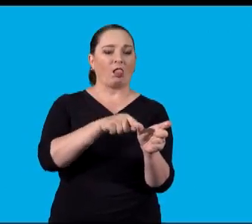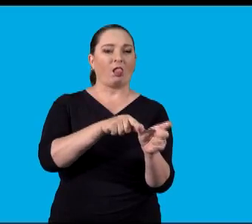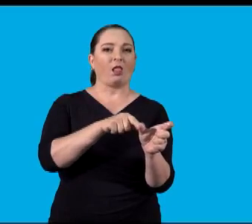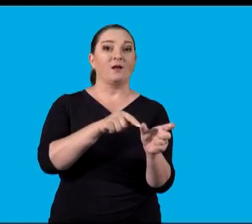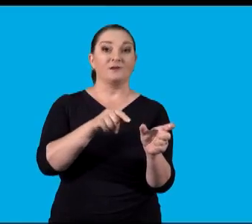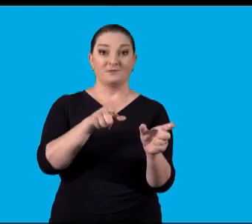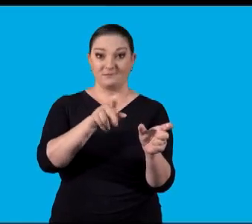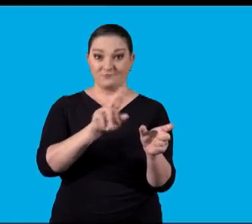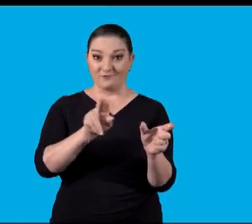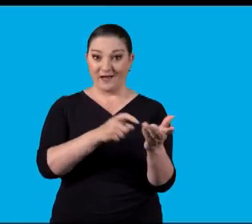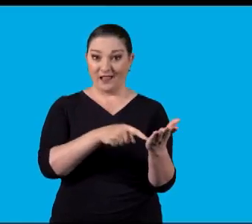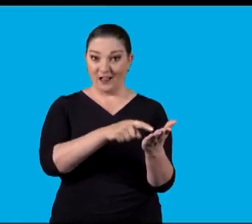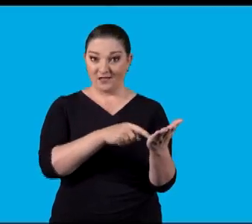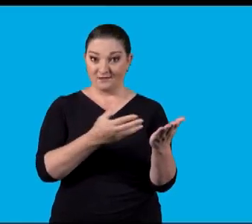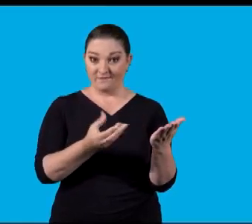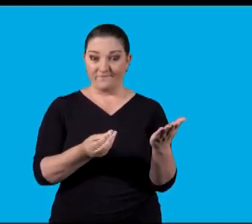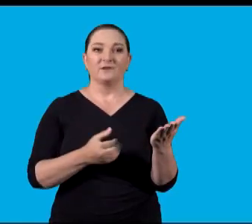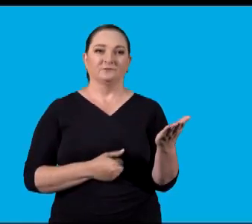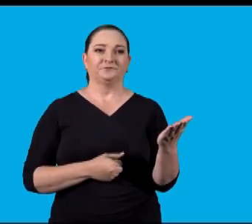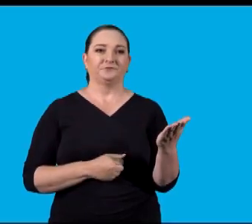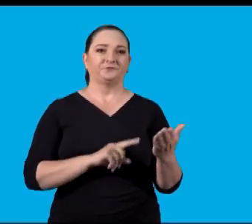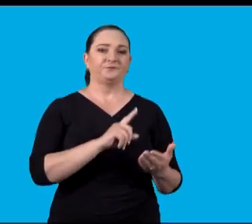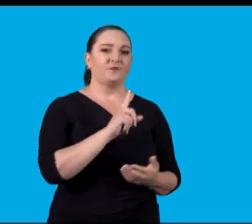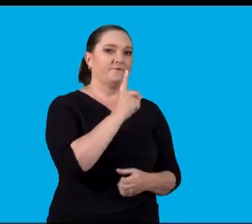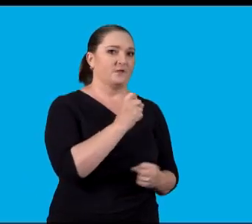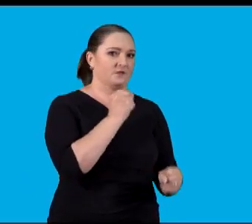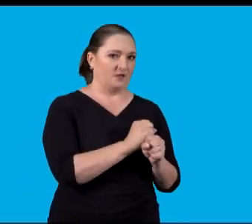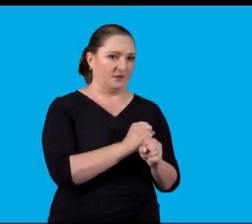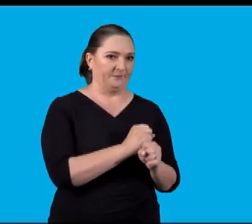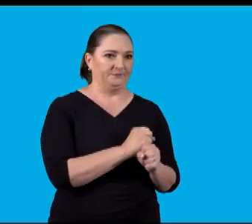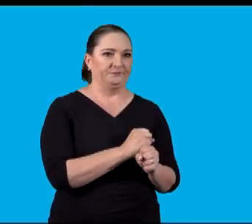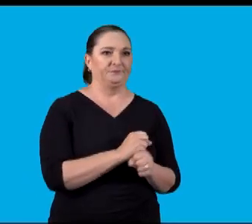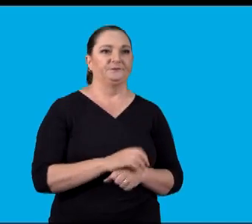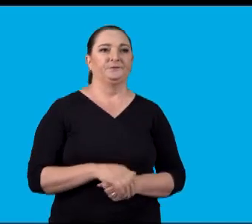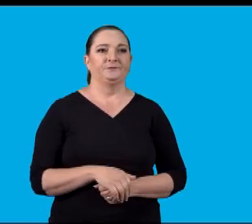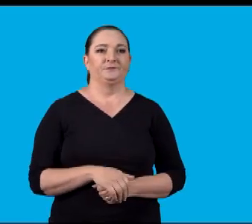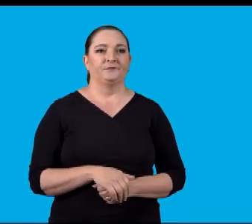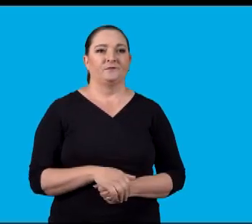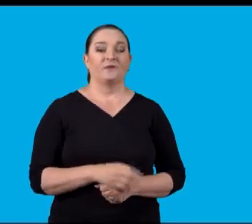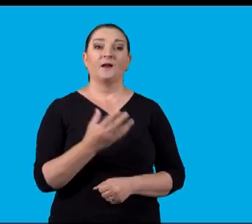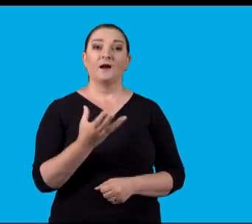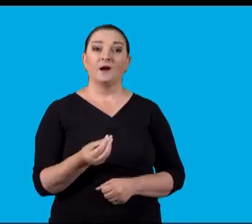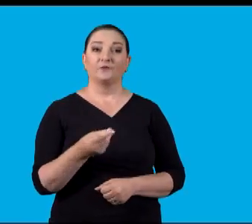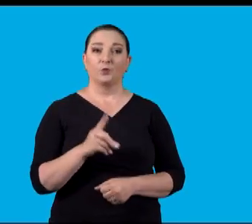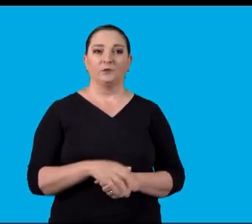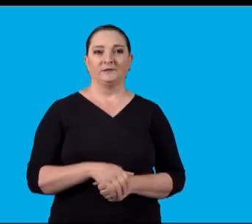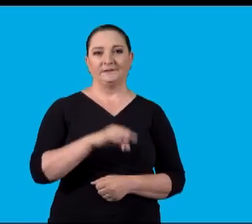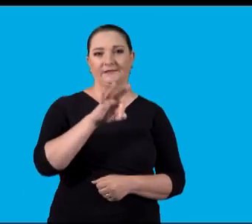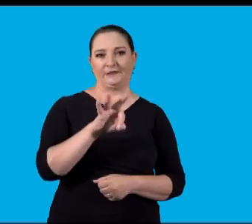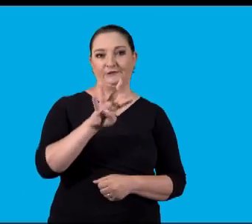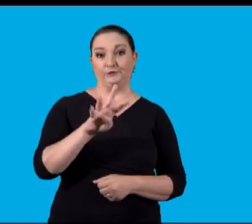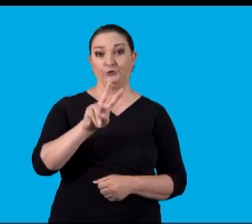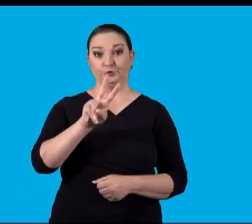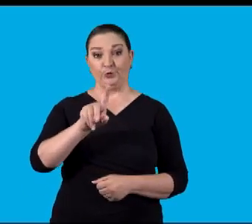your calculator ready there. We will now look in the first year. All right. In the first year, you